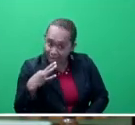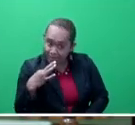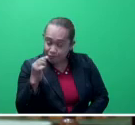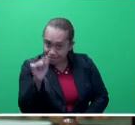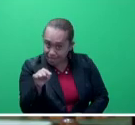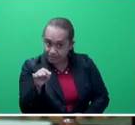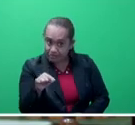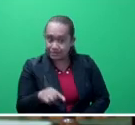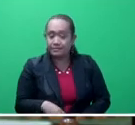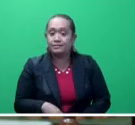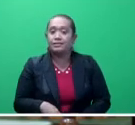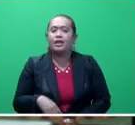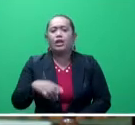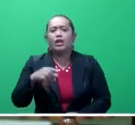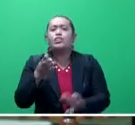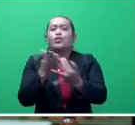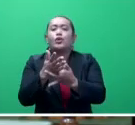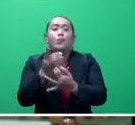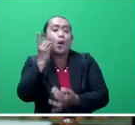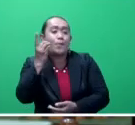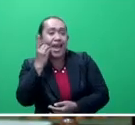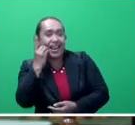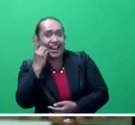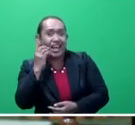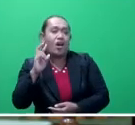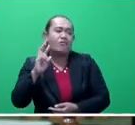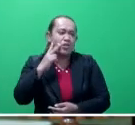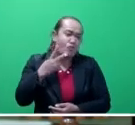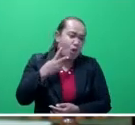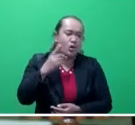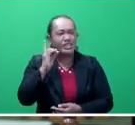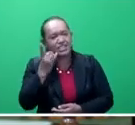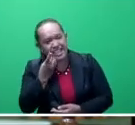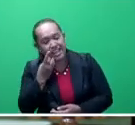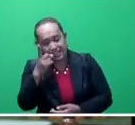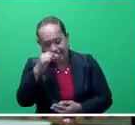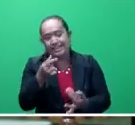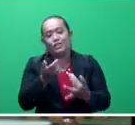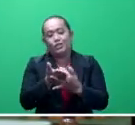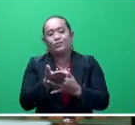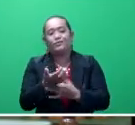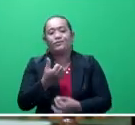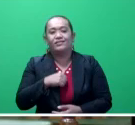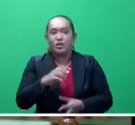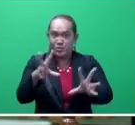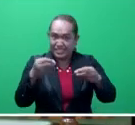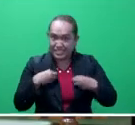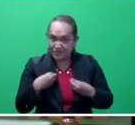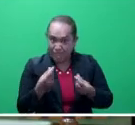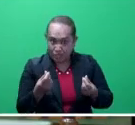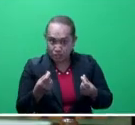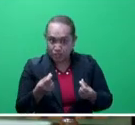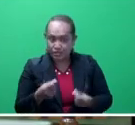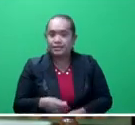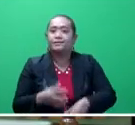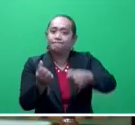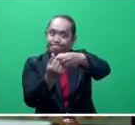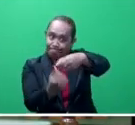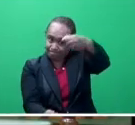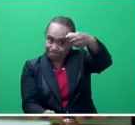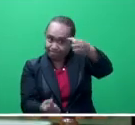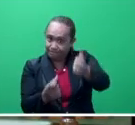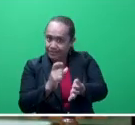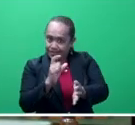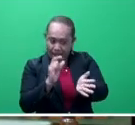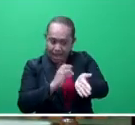using M-Pesa and MyCash platforms. It will also be mandatory for applicants to provide their birth certificate registration number and their